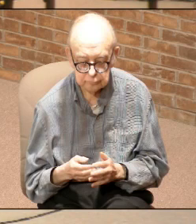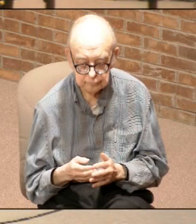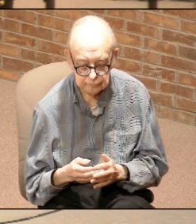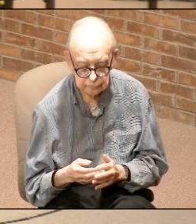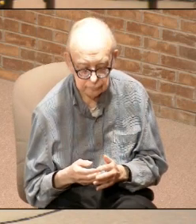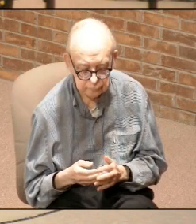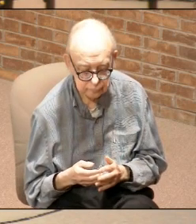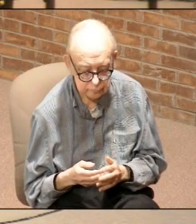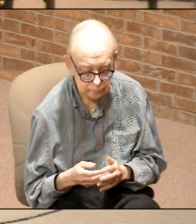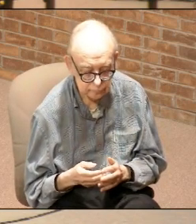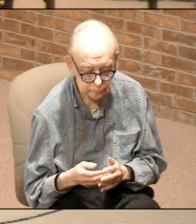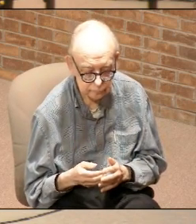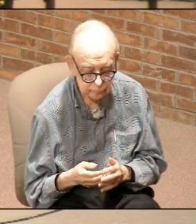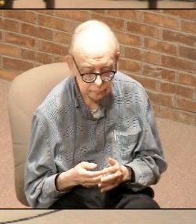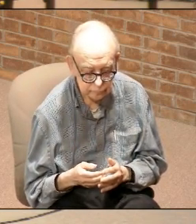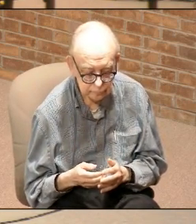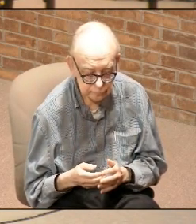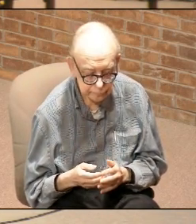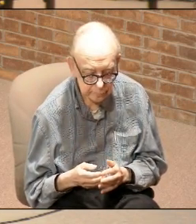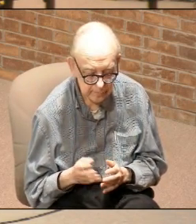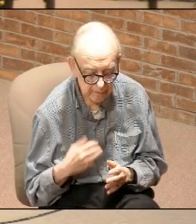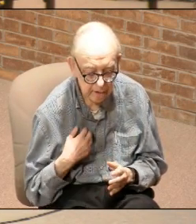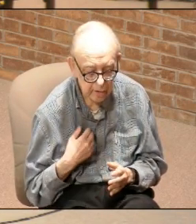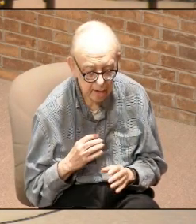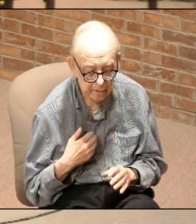it's it's a a brokenness